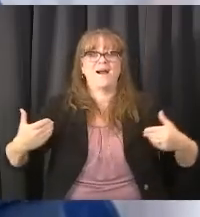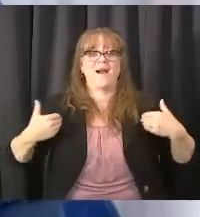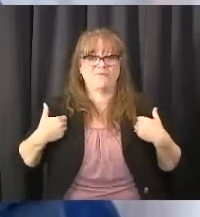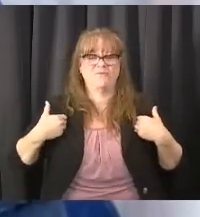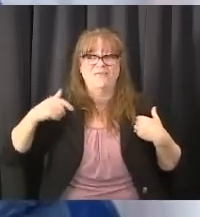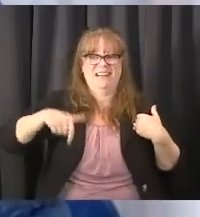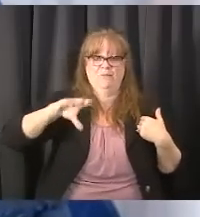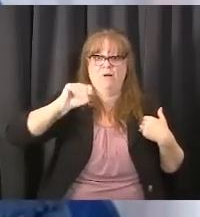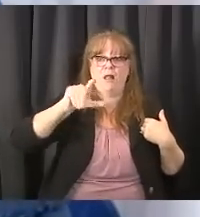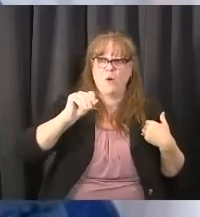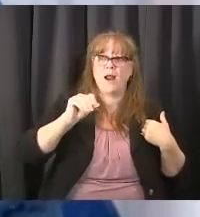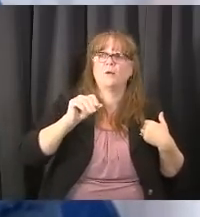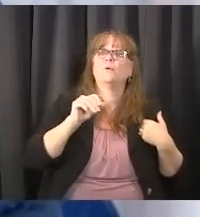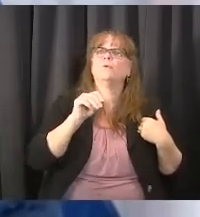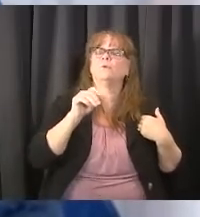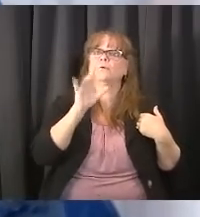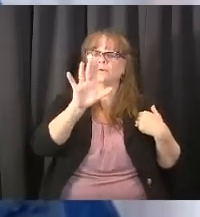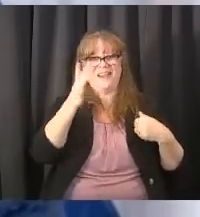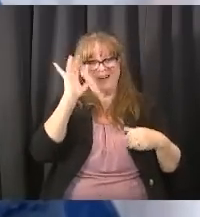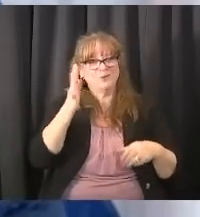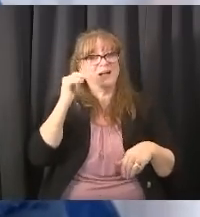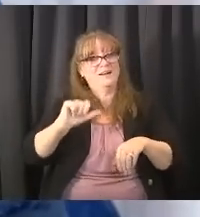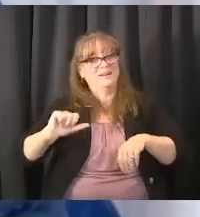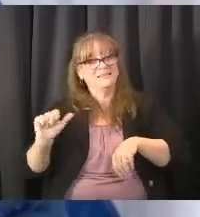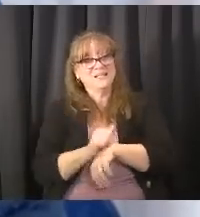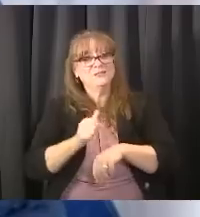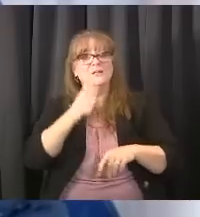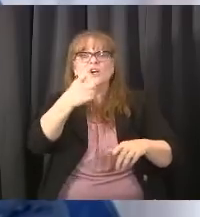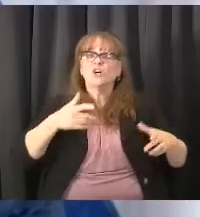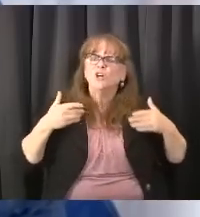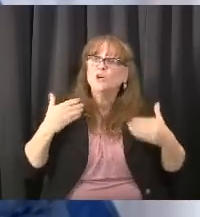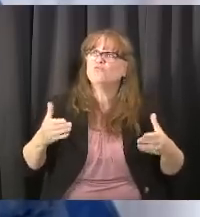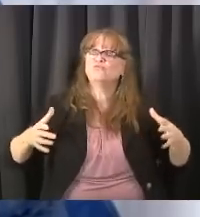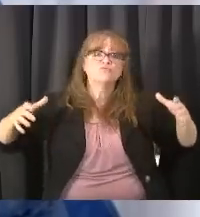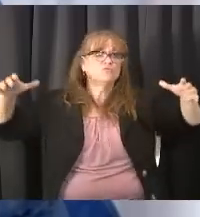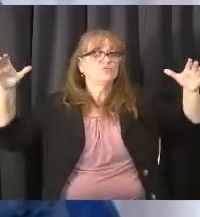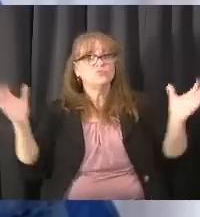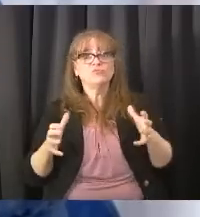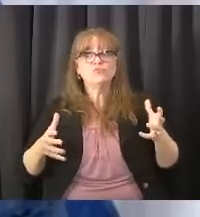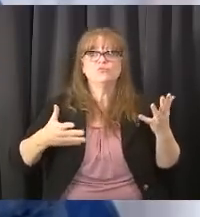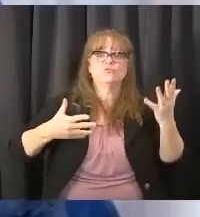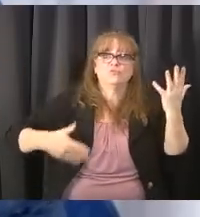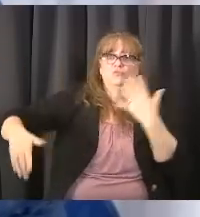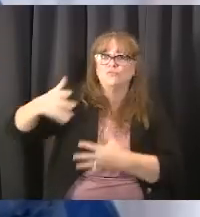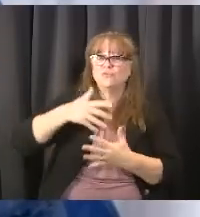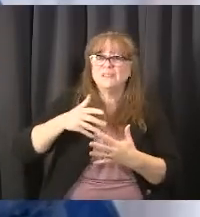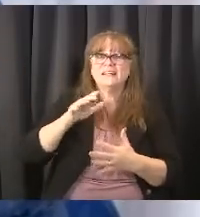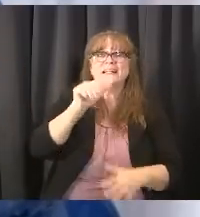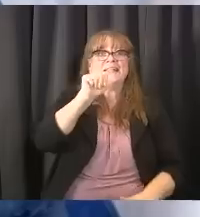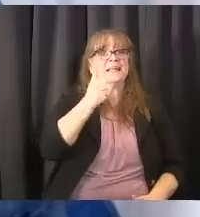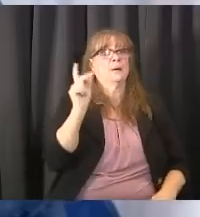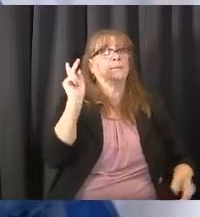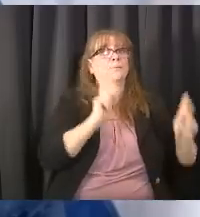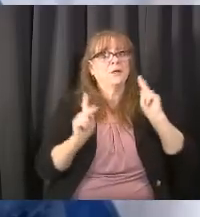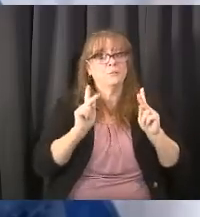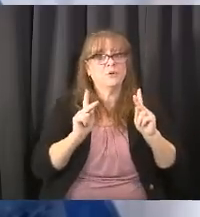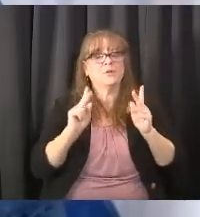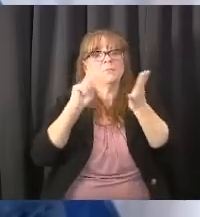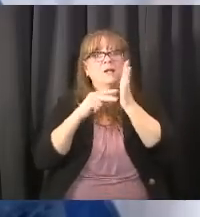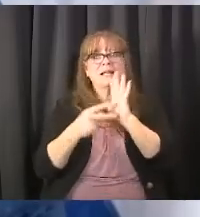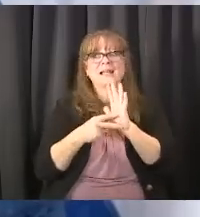together. If a group of 10 people get together, there's a 1 in 10 chance that somebody in that group is contagious, and it'll spread from 1 people to